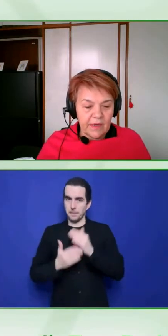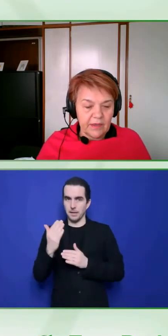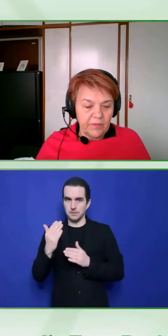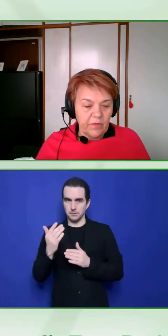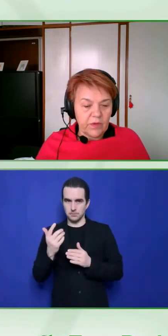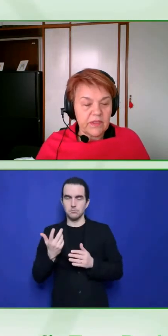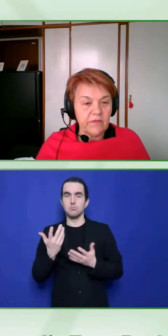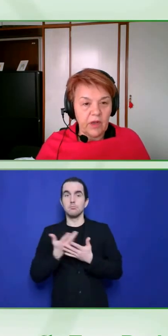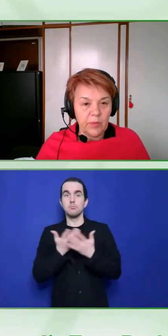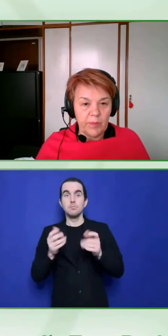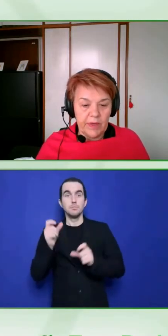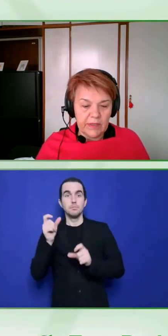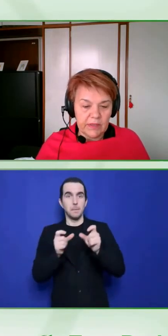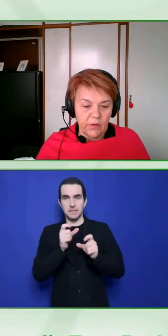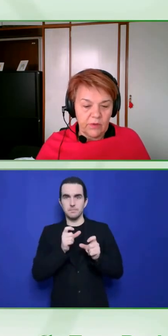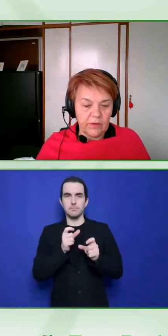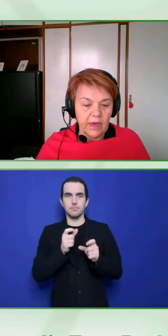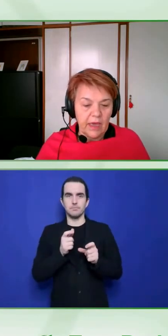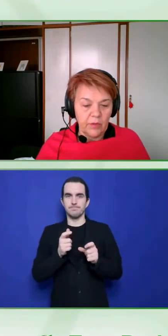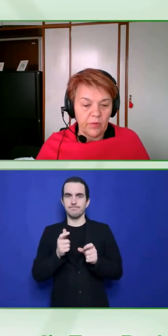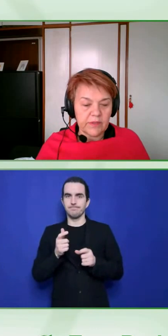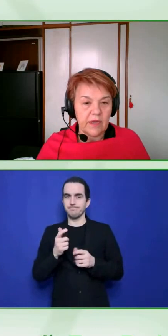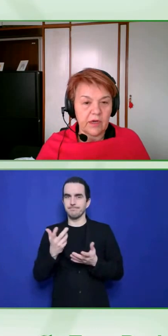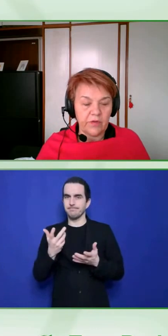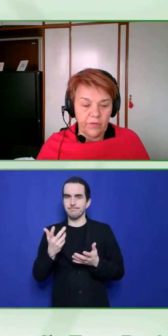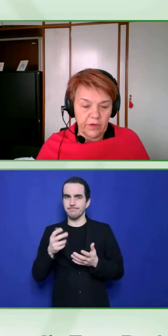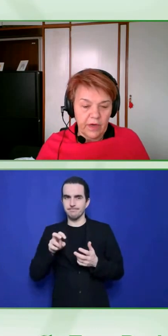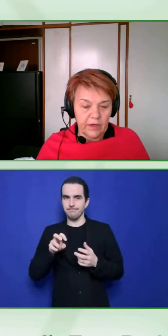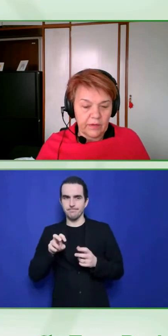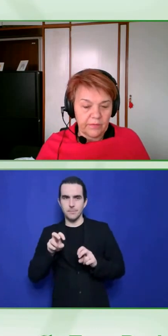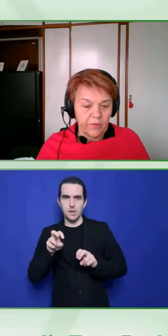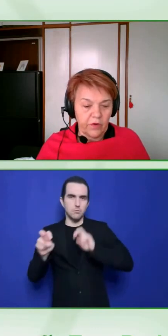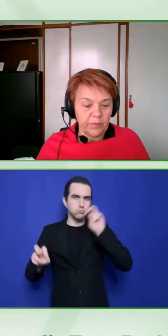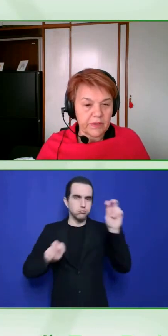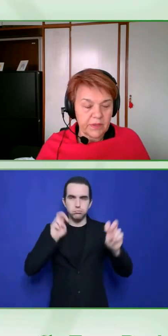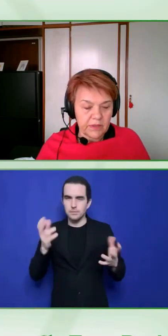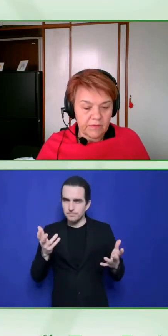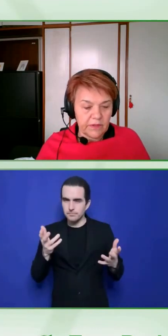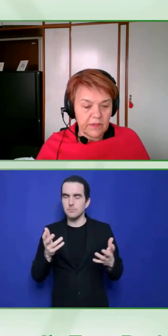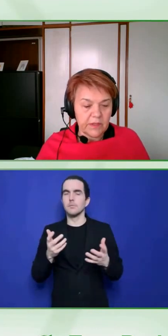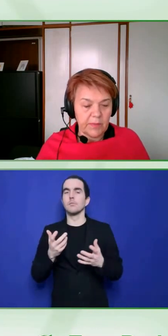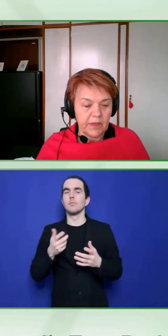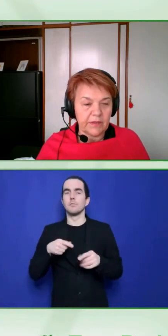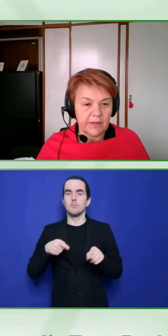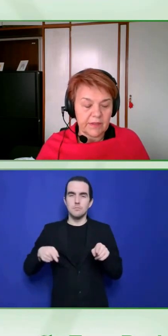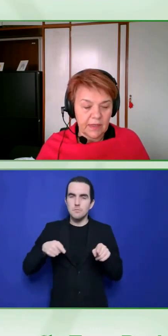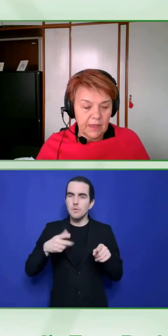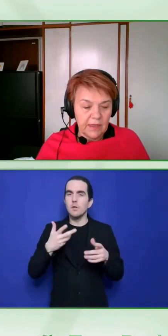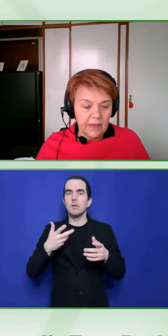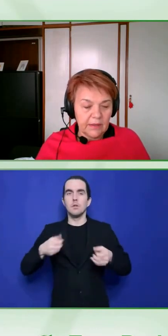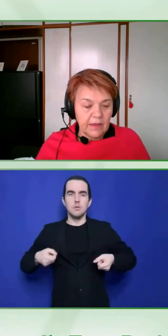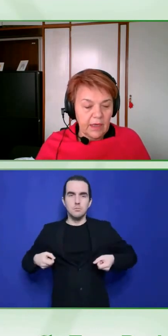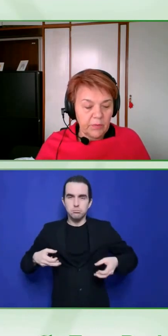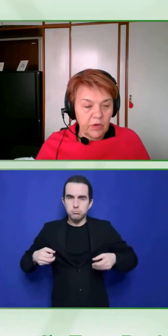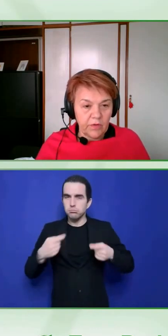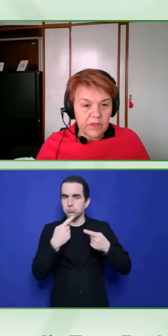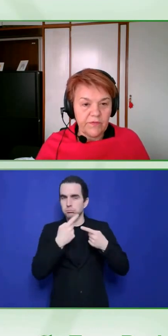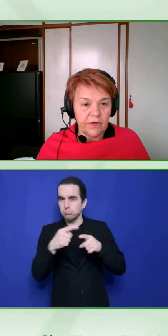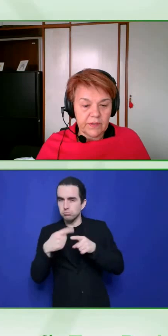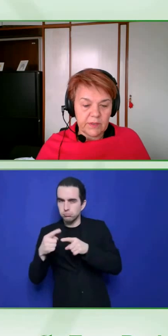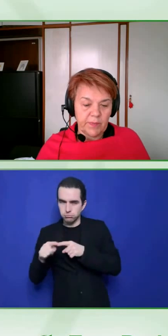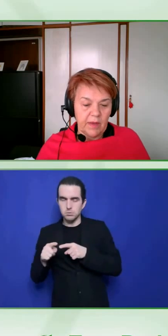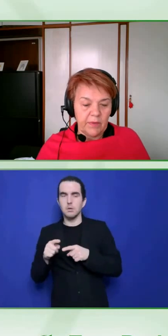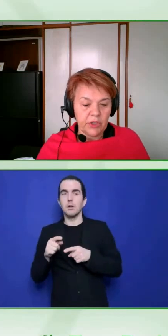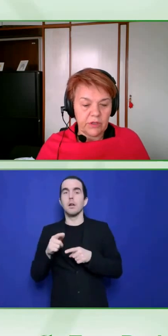Accessible Zagreb was developed based on handbook Zagreb for Guide for Persons with Disabilities. The handbook